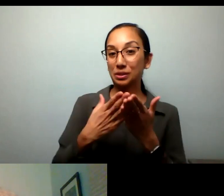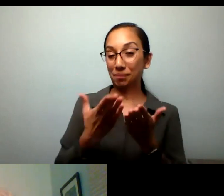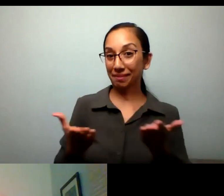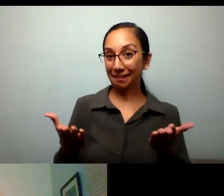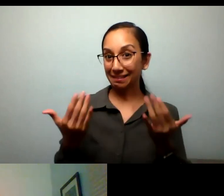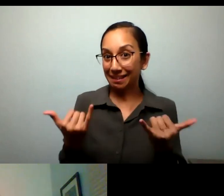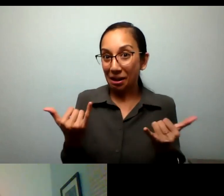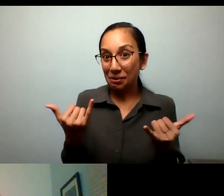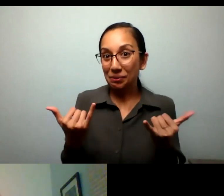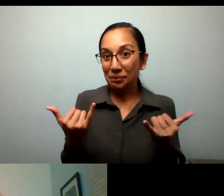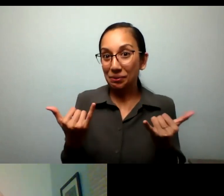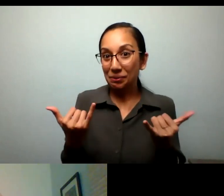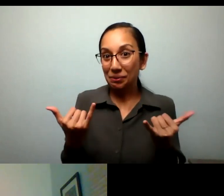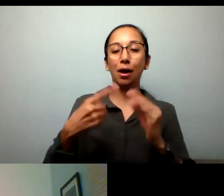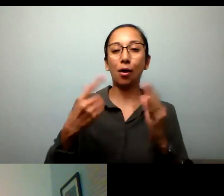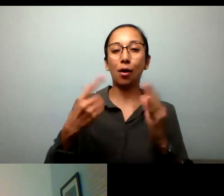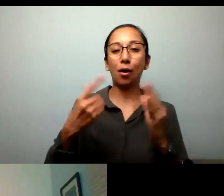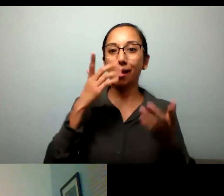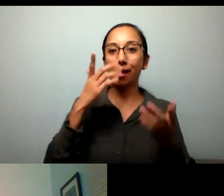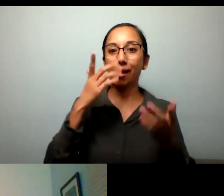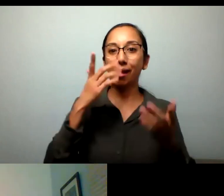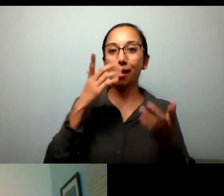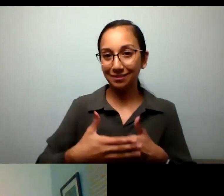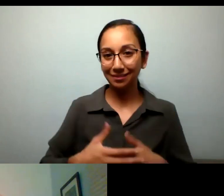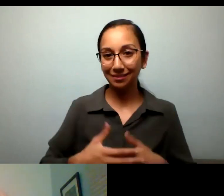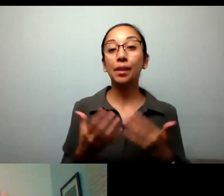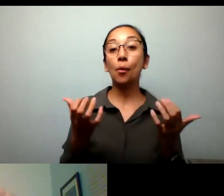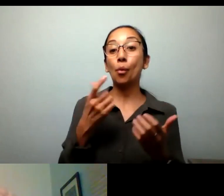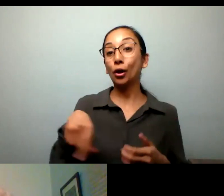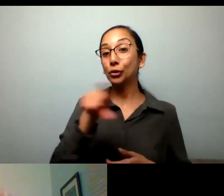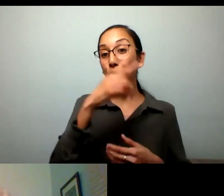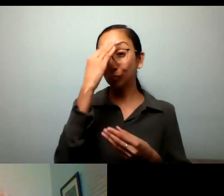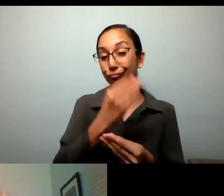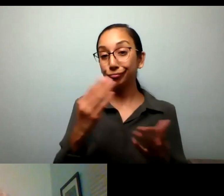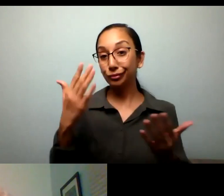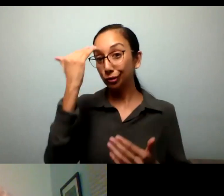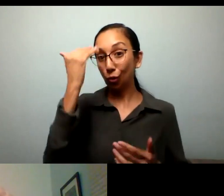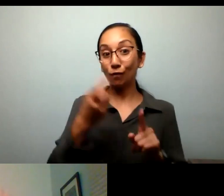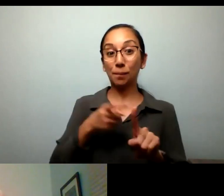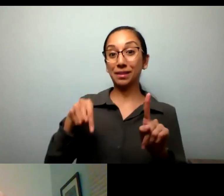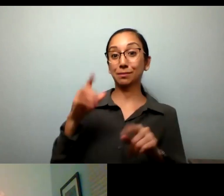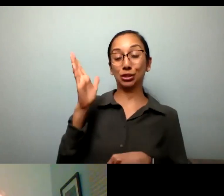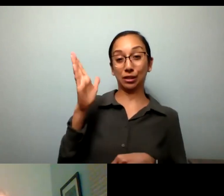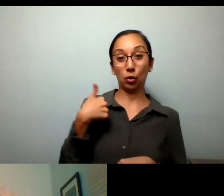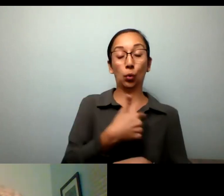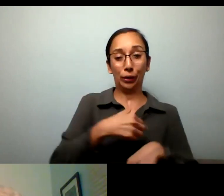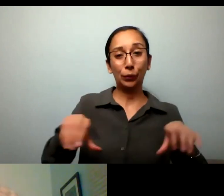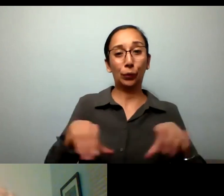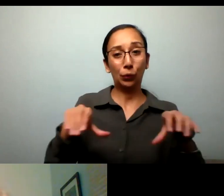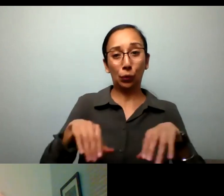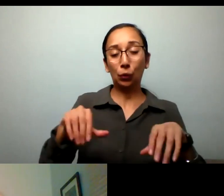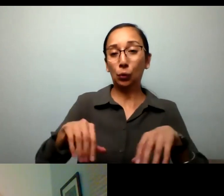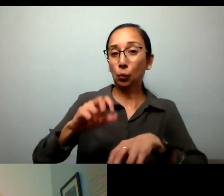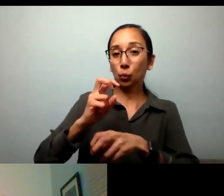talk about what's going to happen next. I want you to know from this presentation how much effort and preparation and planning it